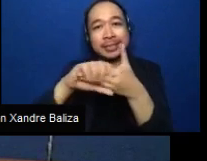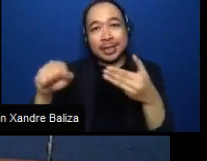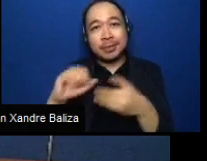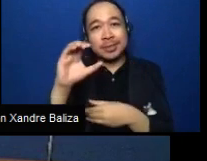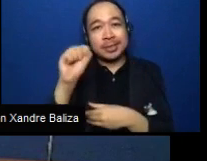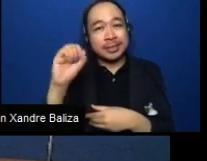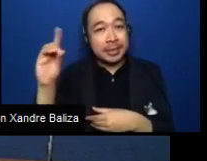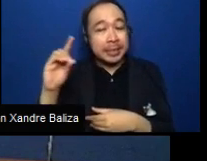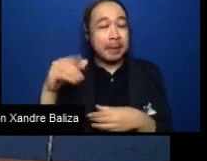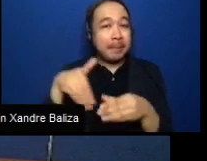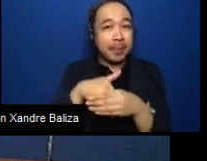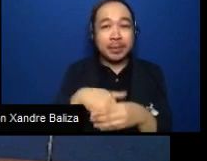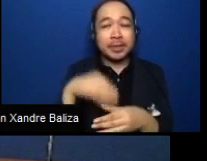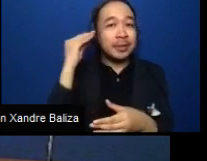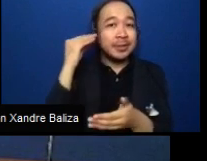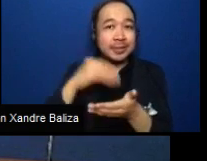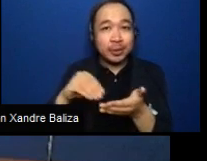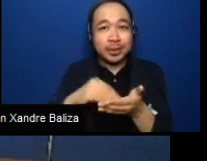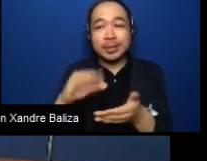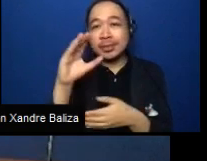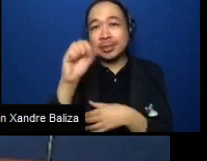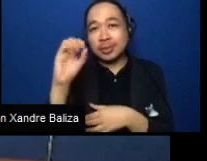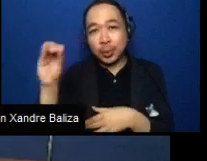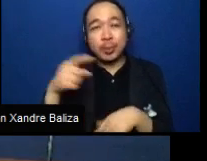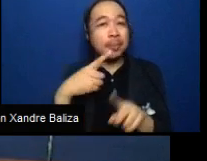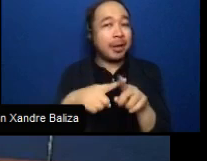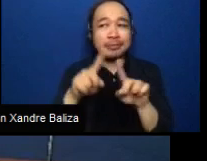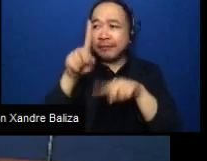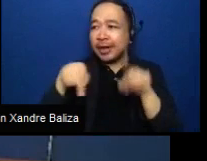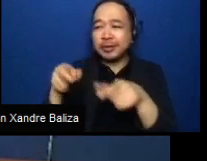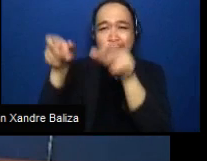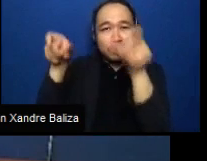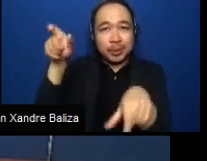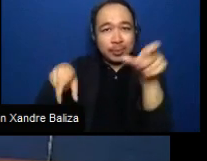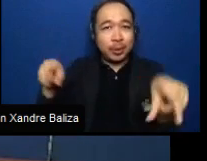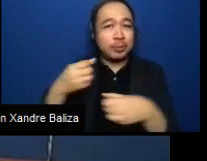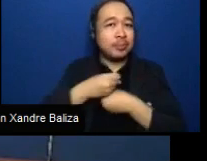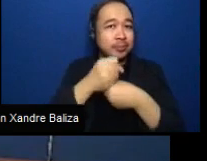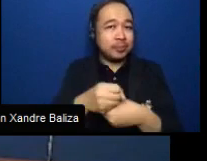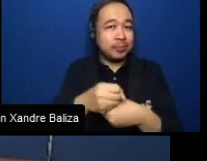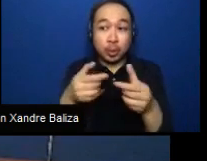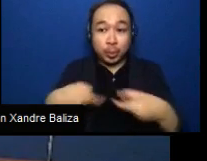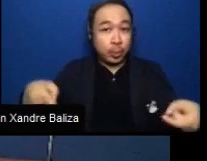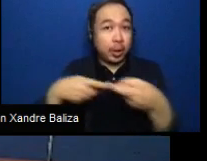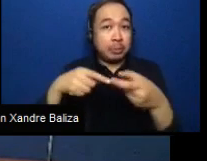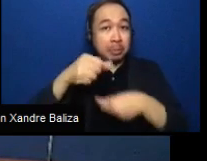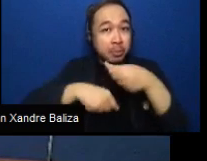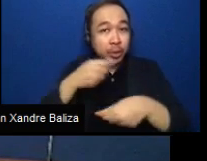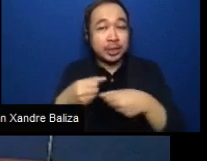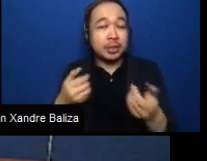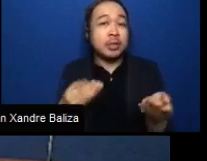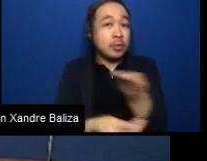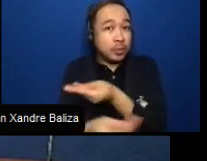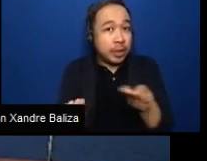Secretariat, civil society organizations, and other stakeholders to ensure that the framework and the spaces and processes around it is actually leaving no